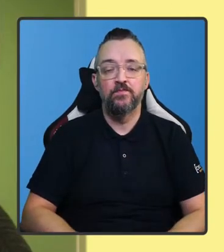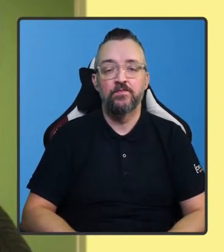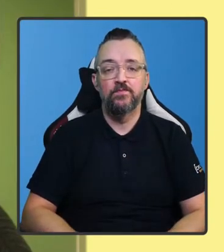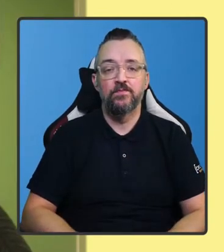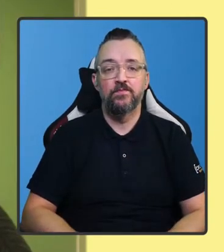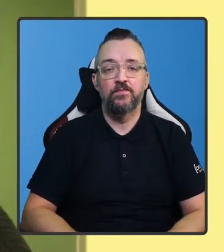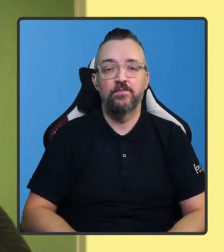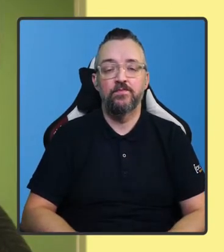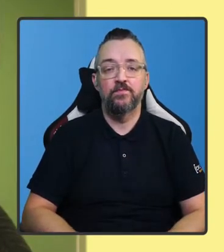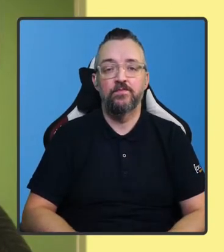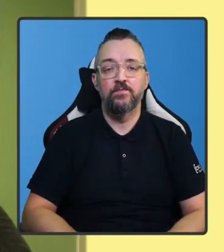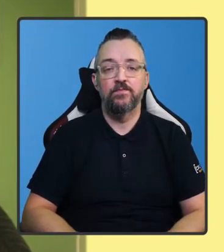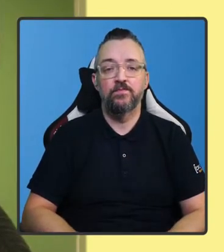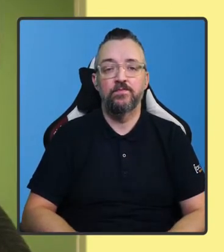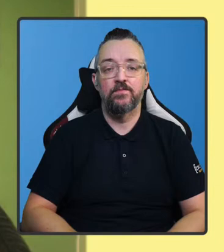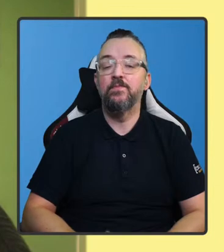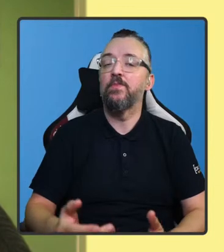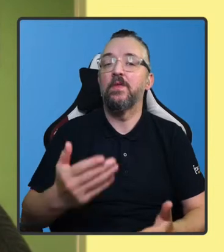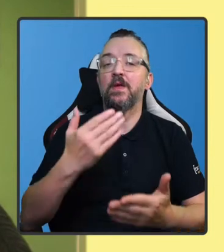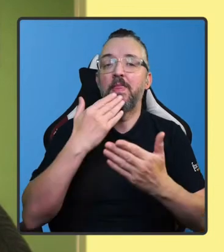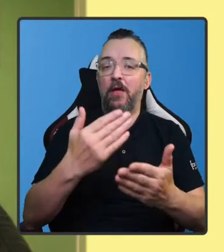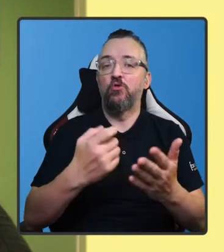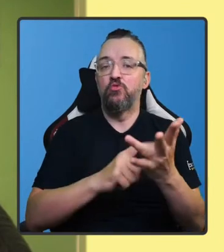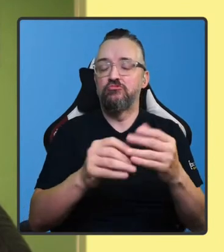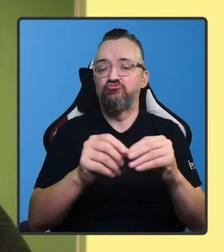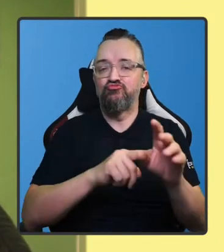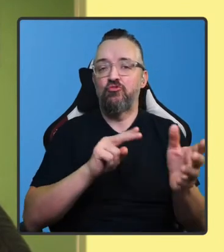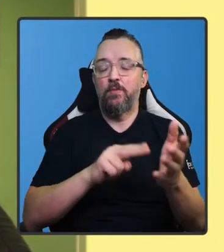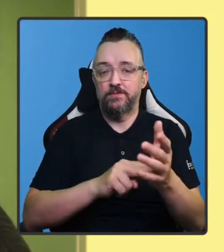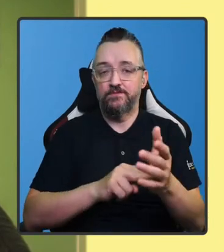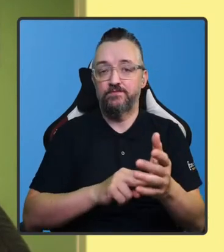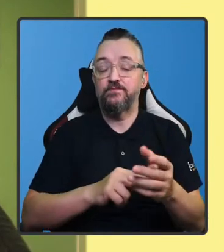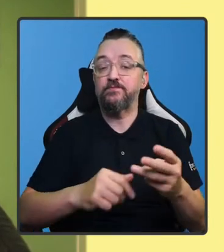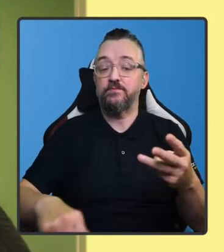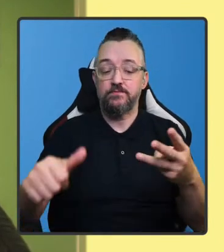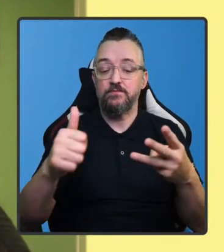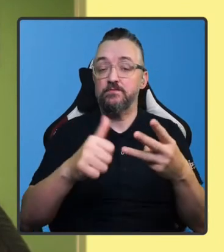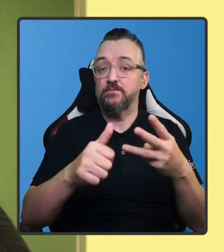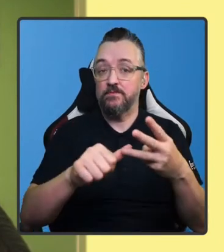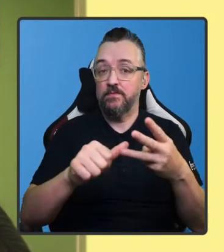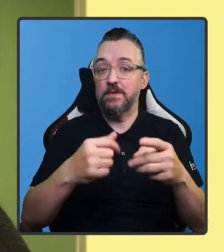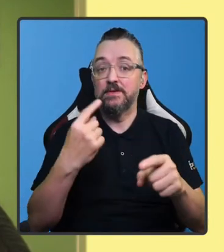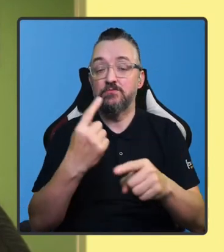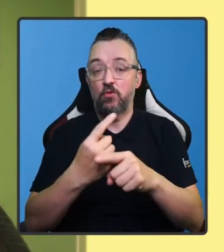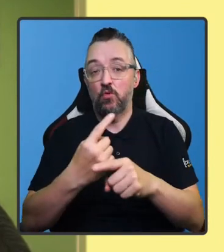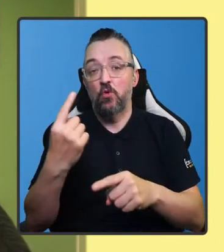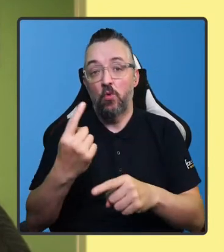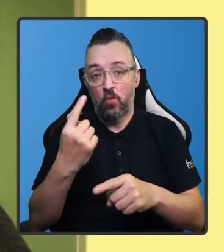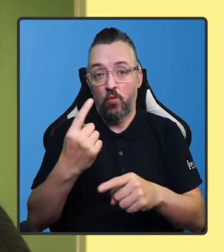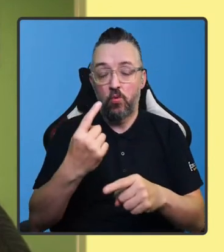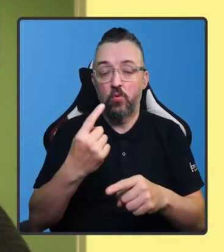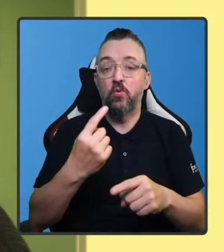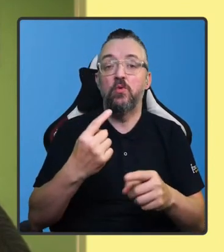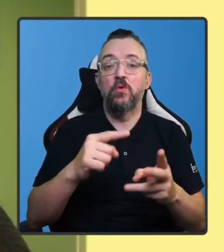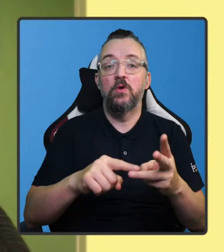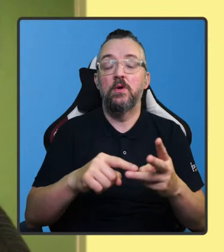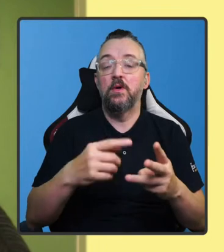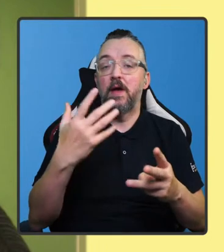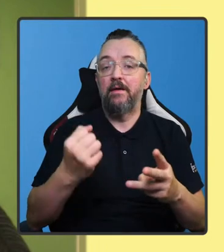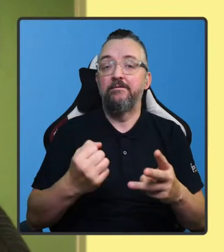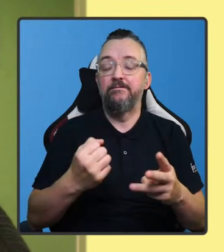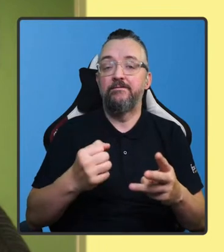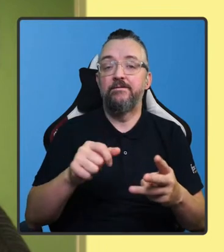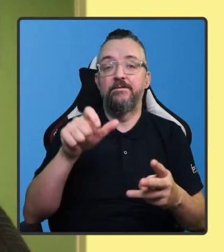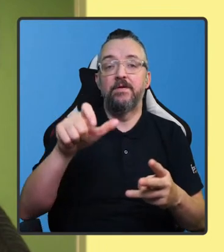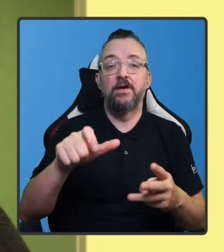Thank you very much, Maria, and thank you, Robin. Delegates next to speak in favour of the resolution, we have